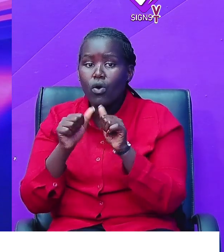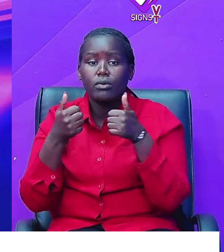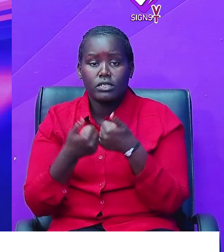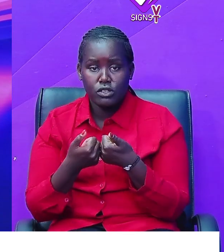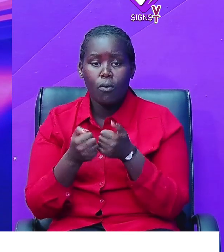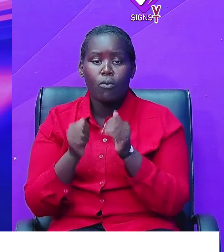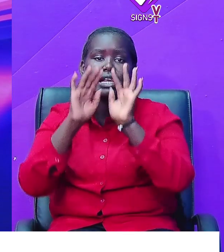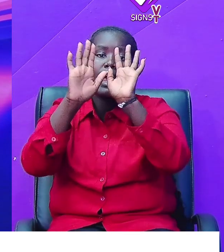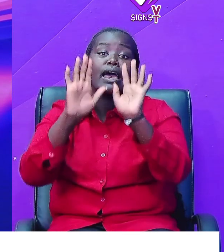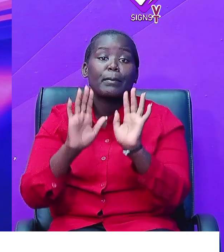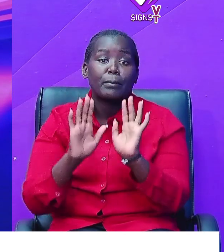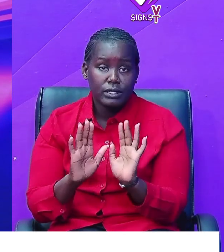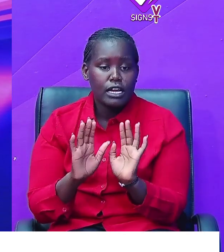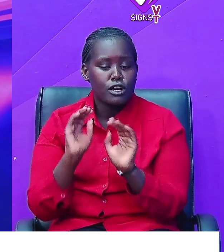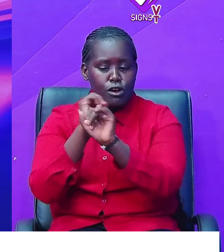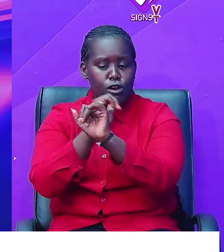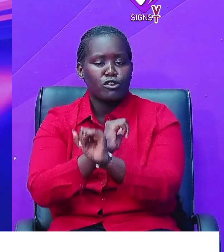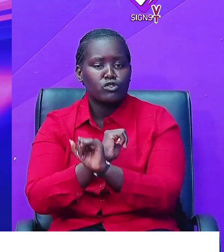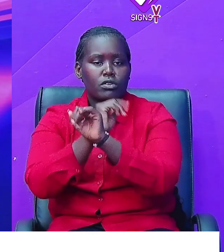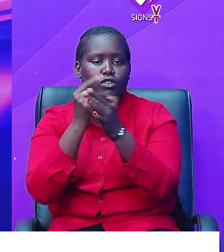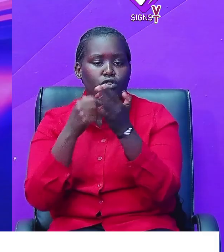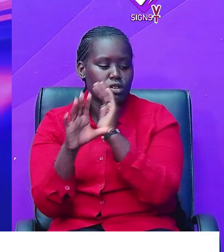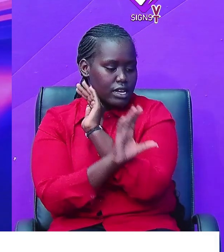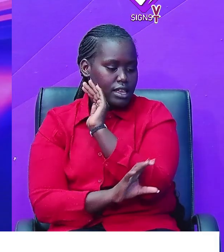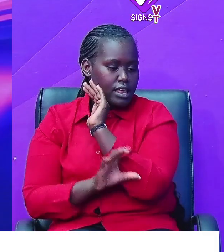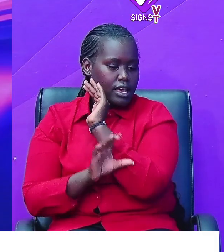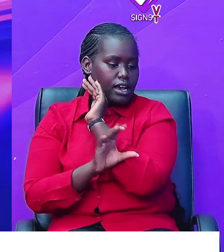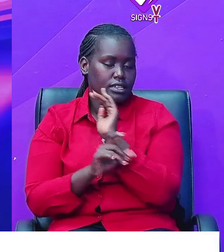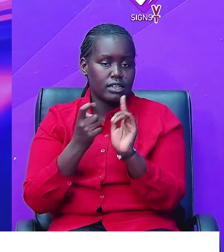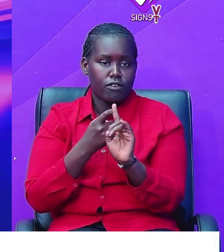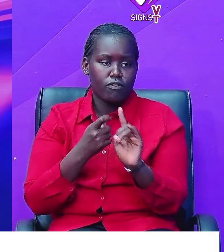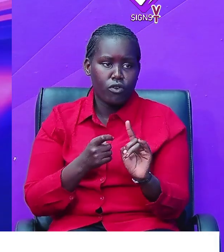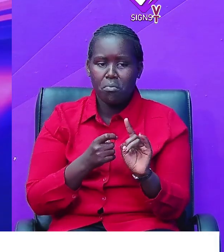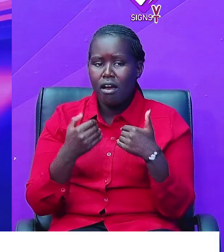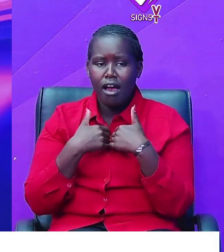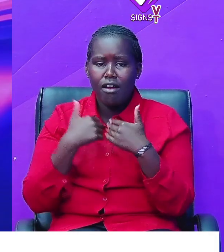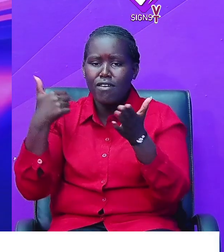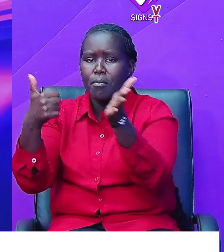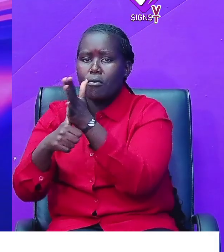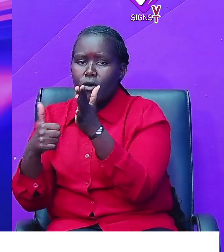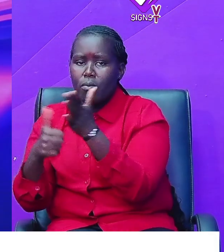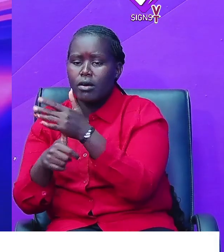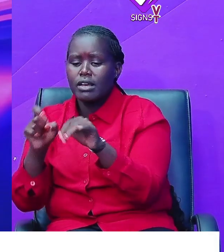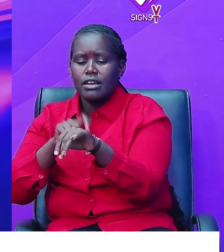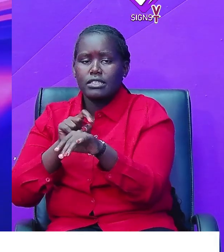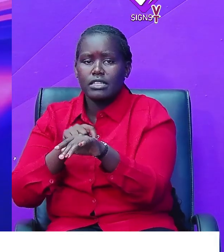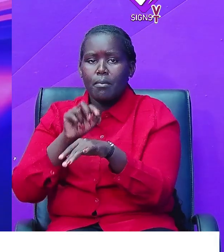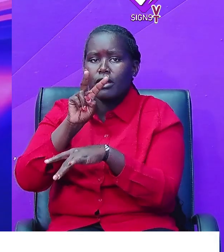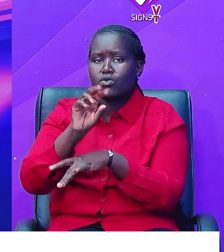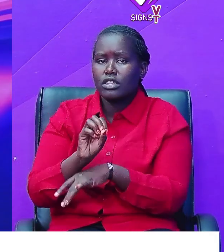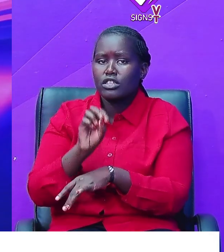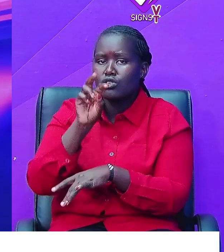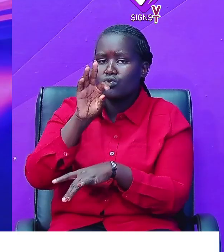was necessary to prevent the country from descending into chaos during the 2024